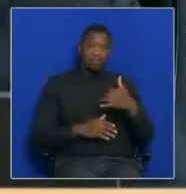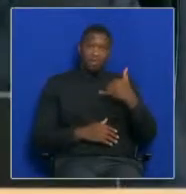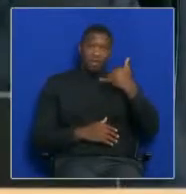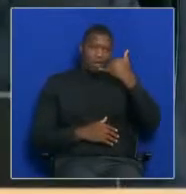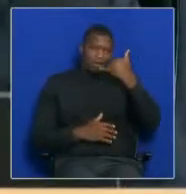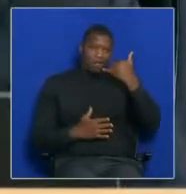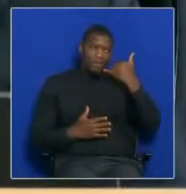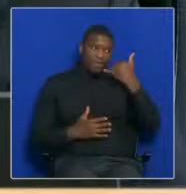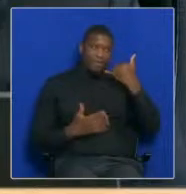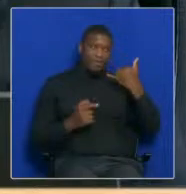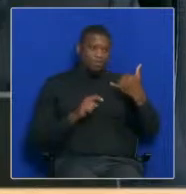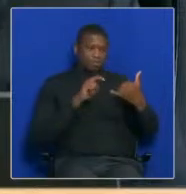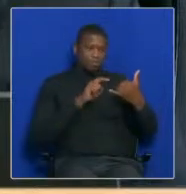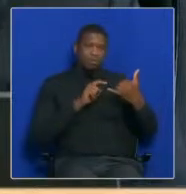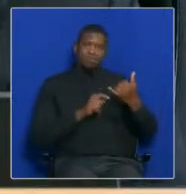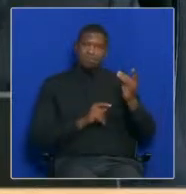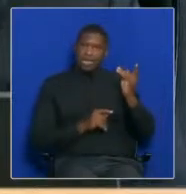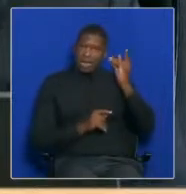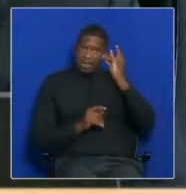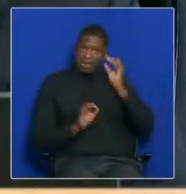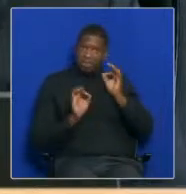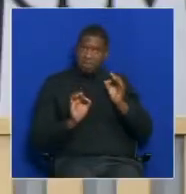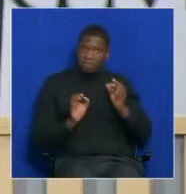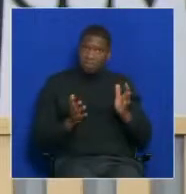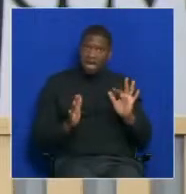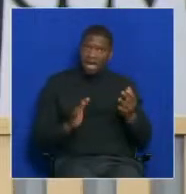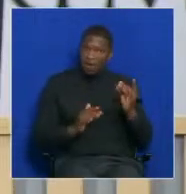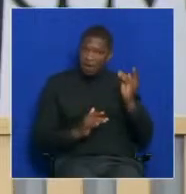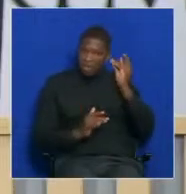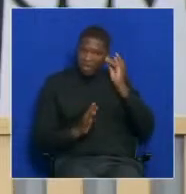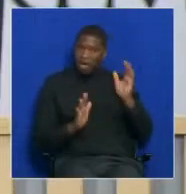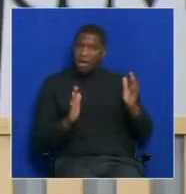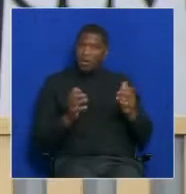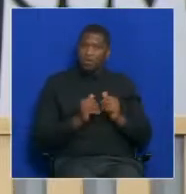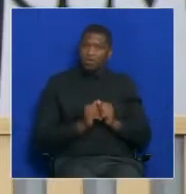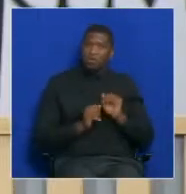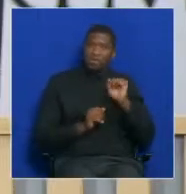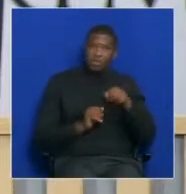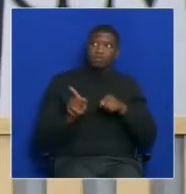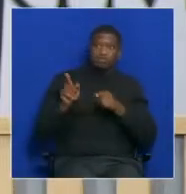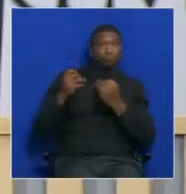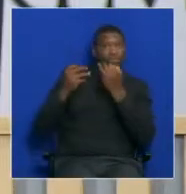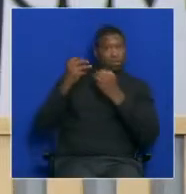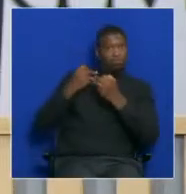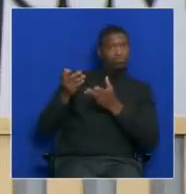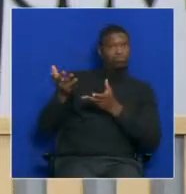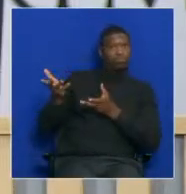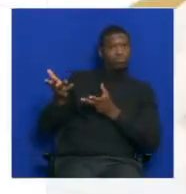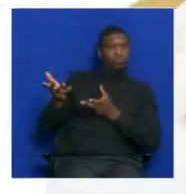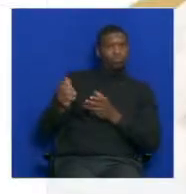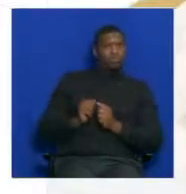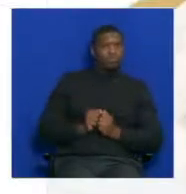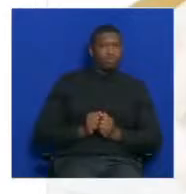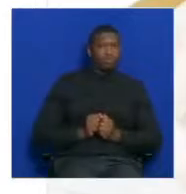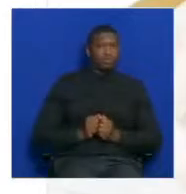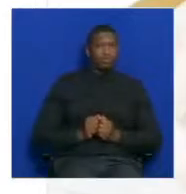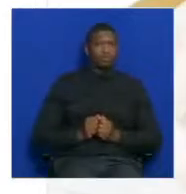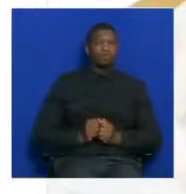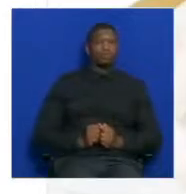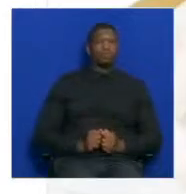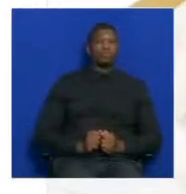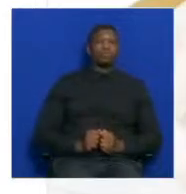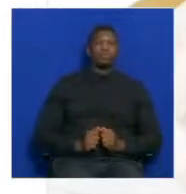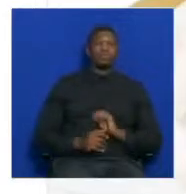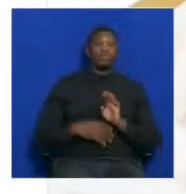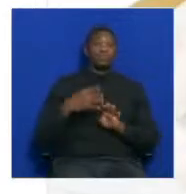how would they have heard? yes, that's what she indicated. All right, thank you. Fourth, there is